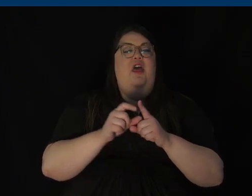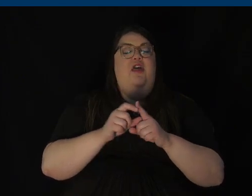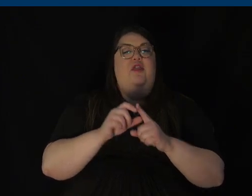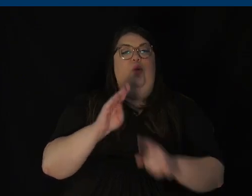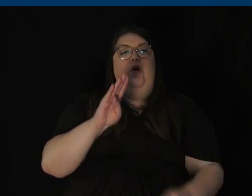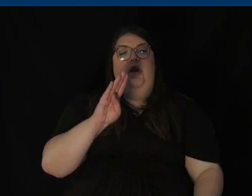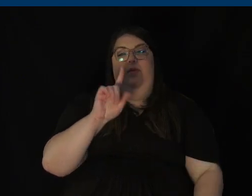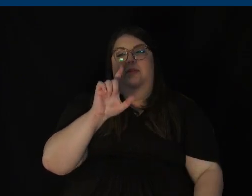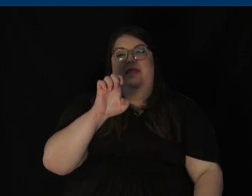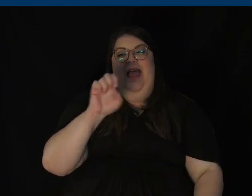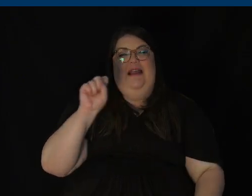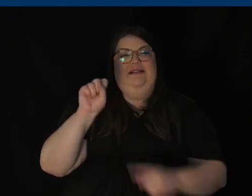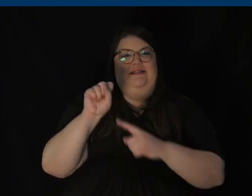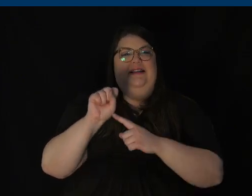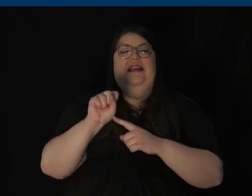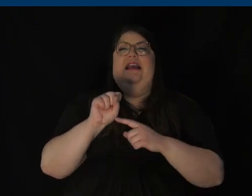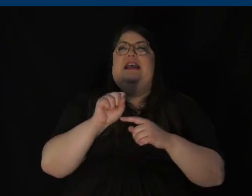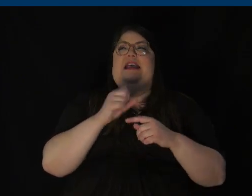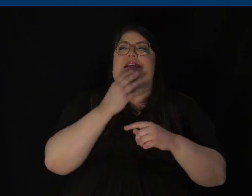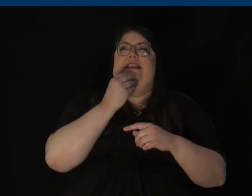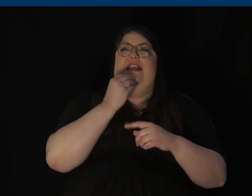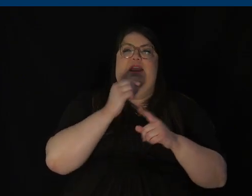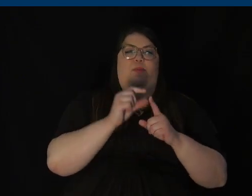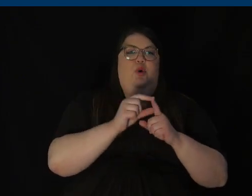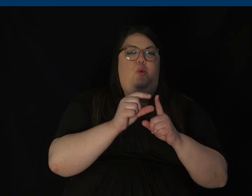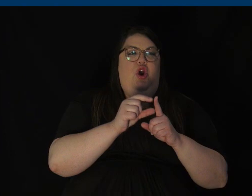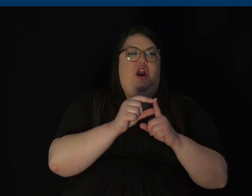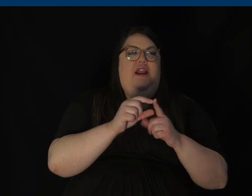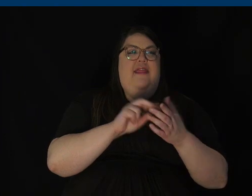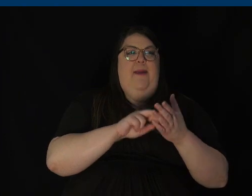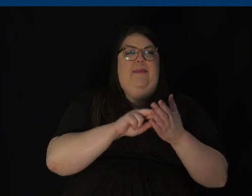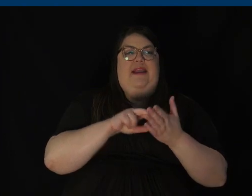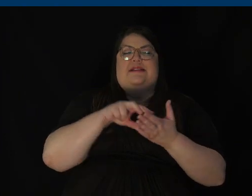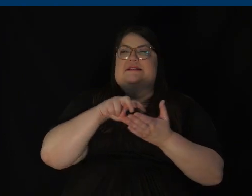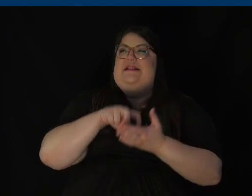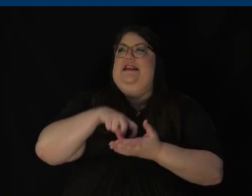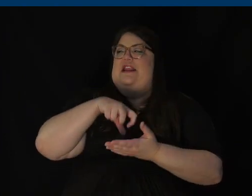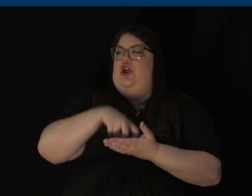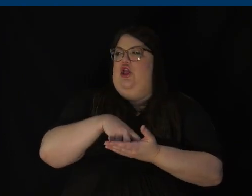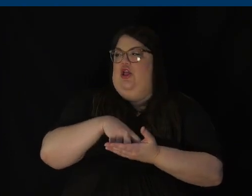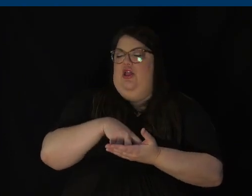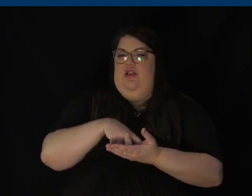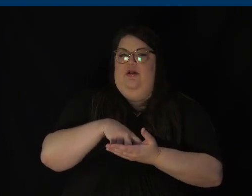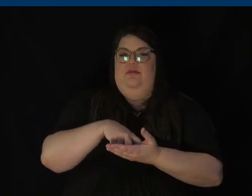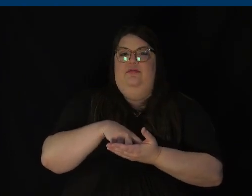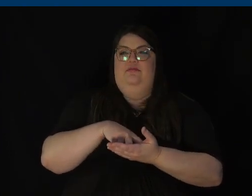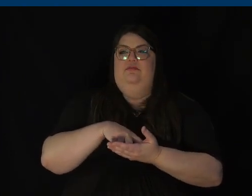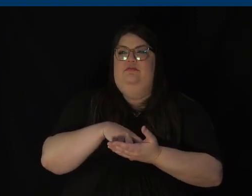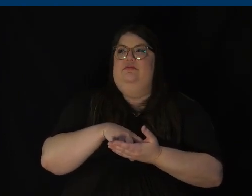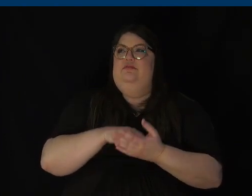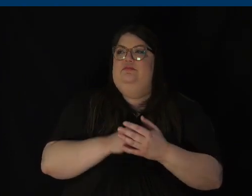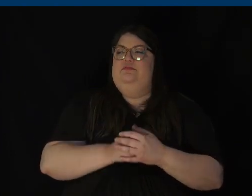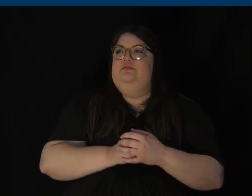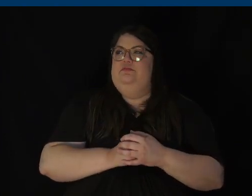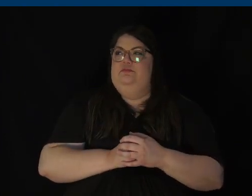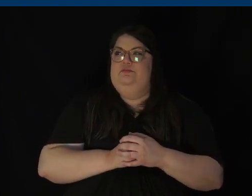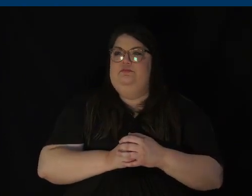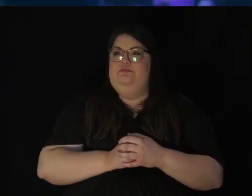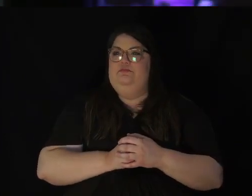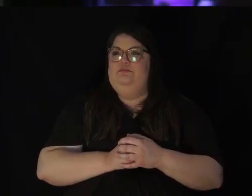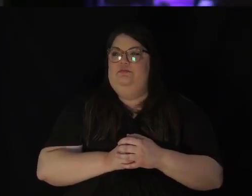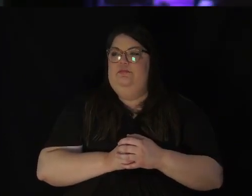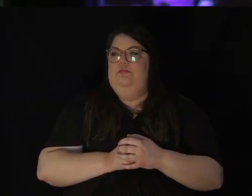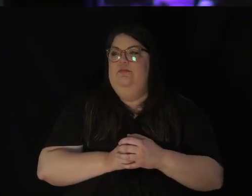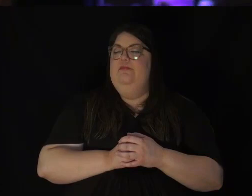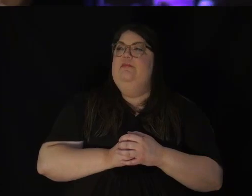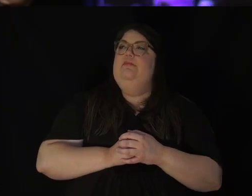barach, meaning to kneel or stoop down to bless. It's the idea or a word